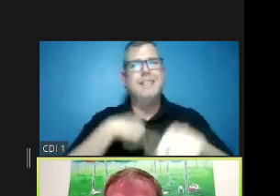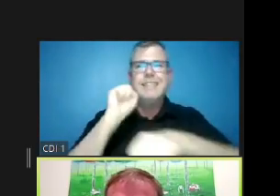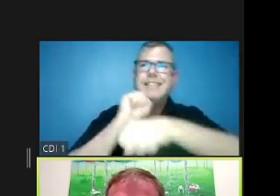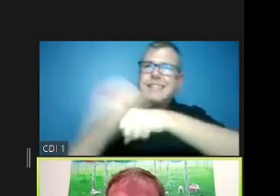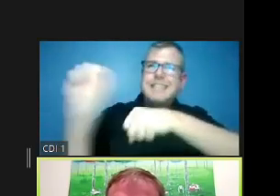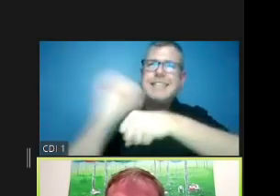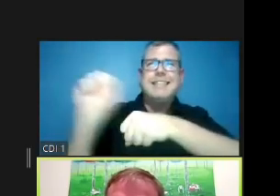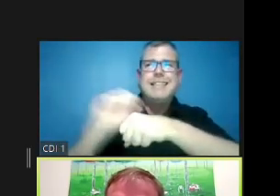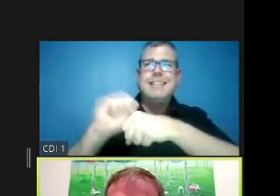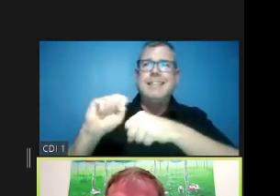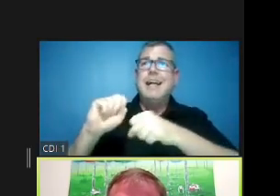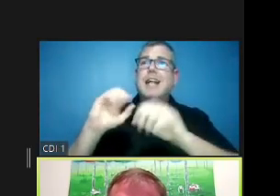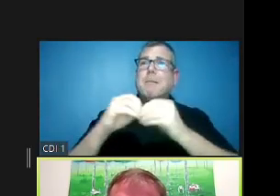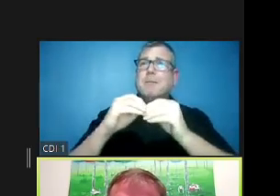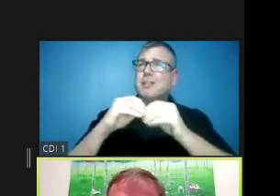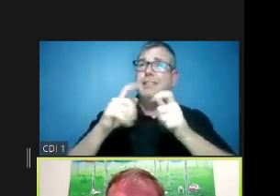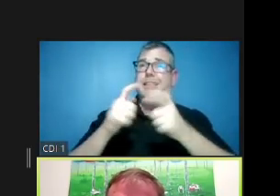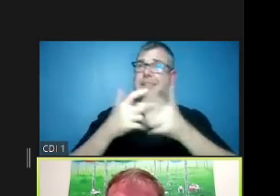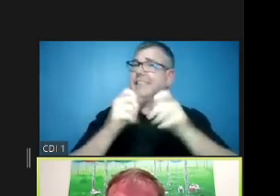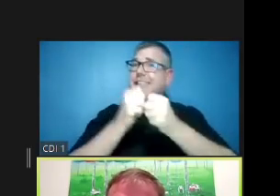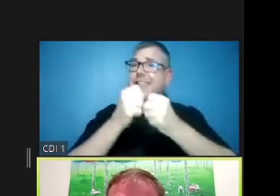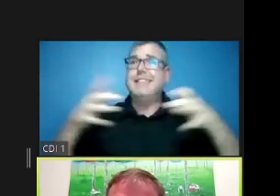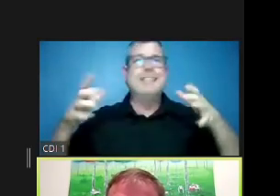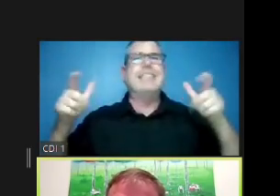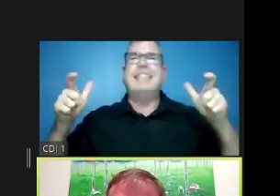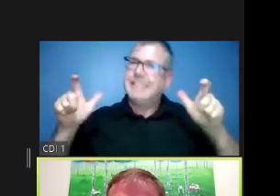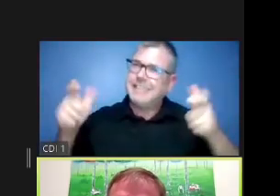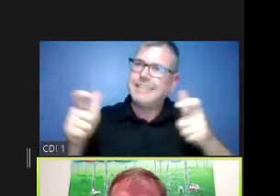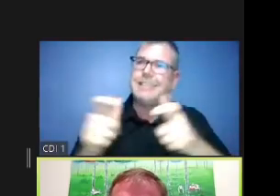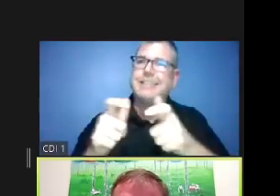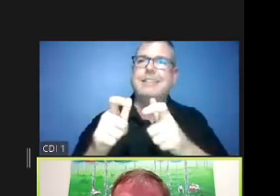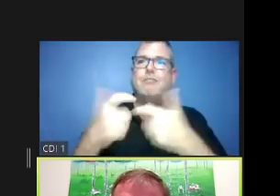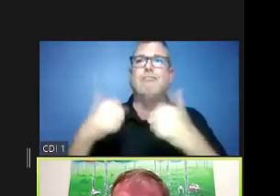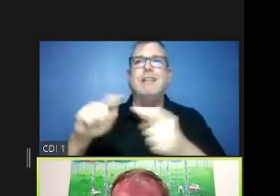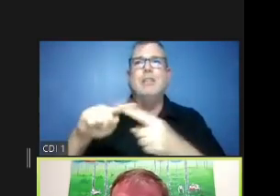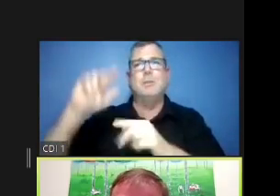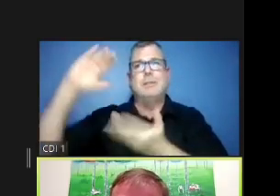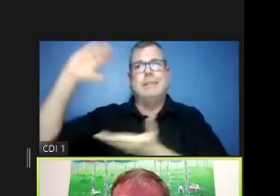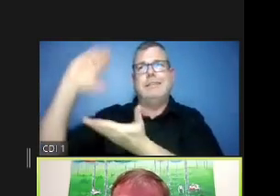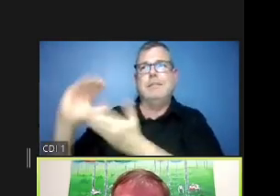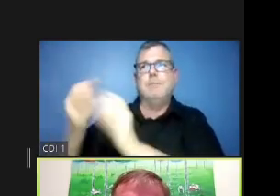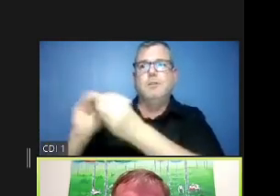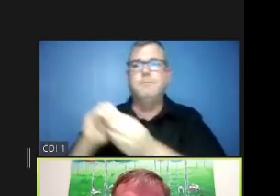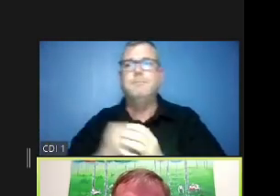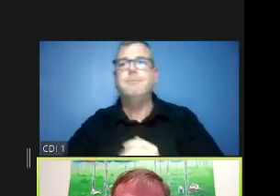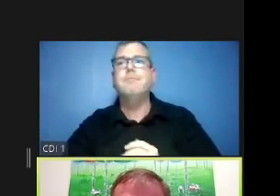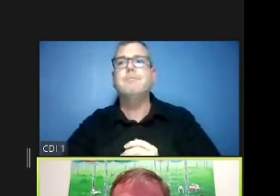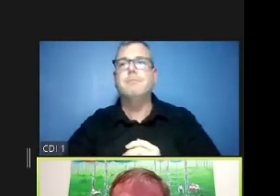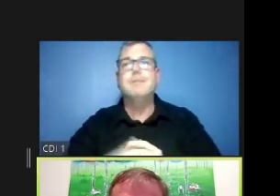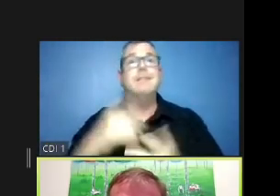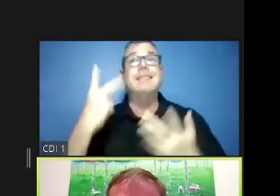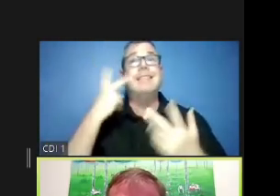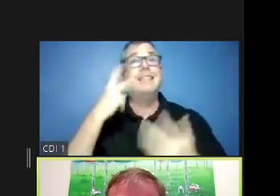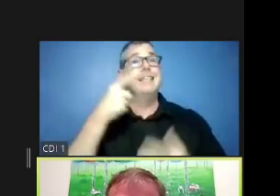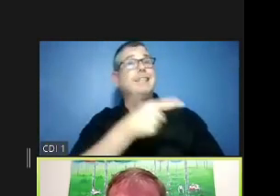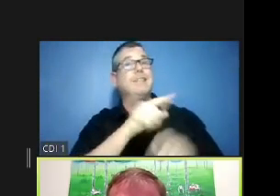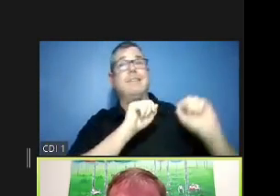And based on those improvements that have been seen not only in Marin, but across the region and in fact across the